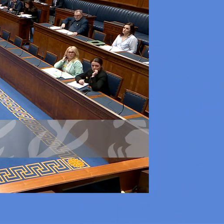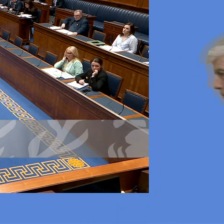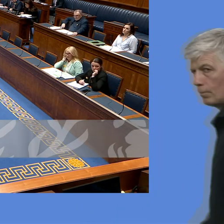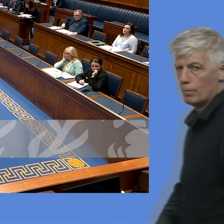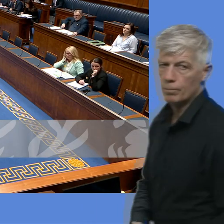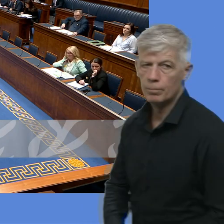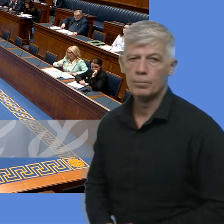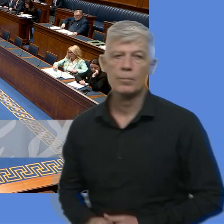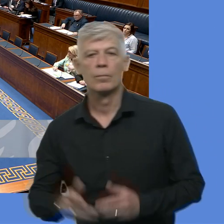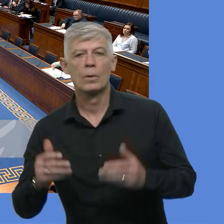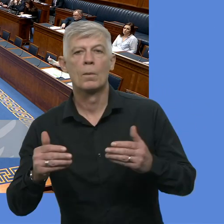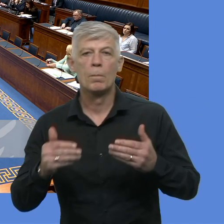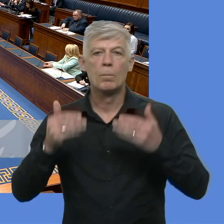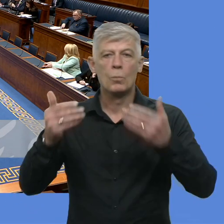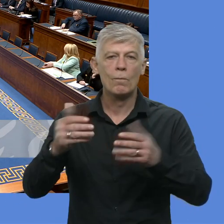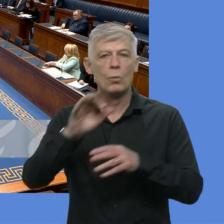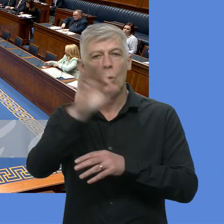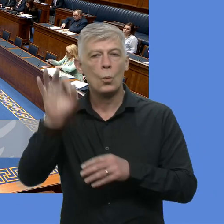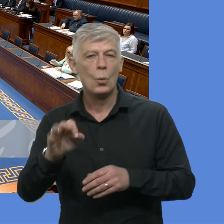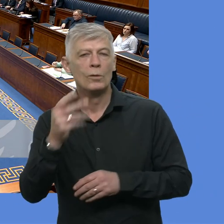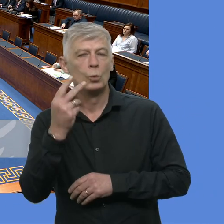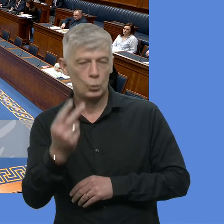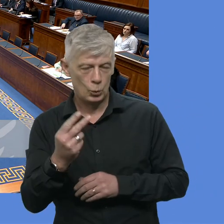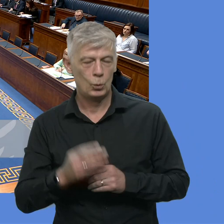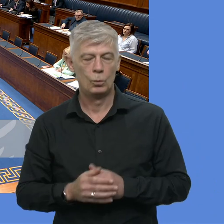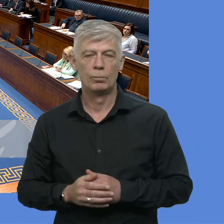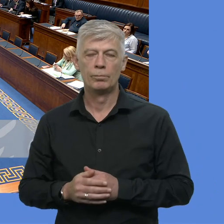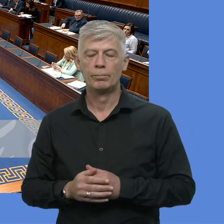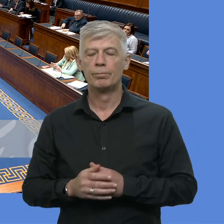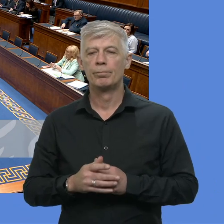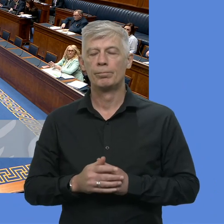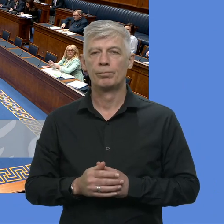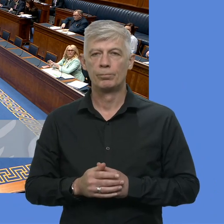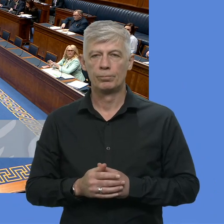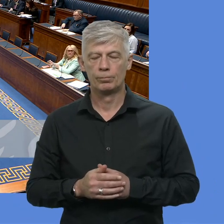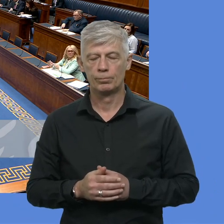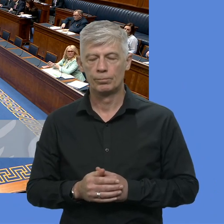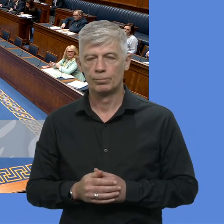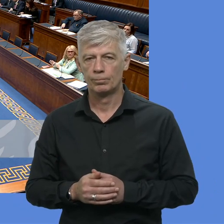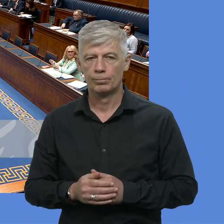Moving on then to question two, to call Liz Kimmins. Question two, please.